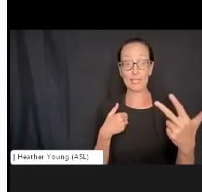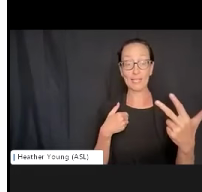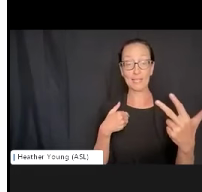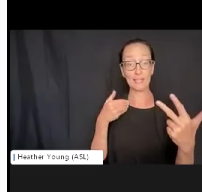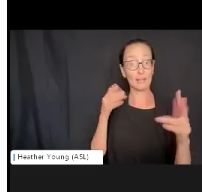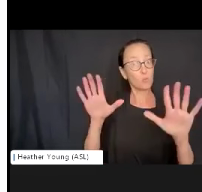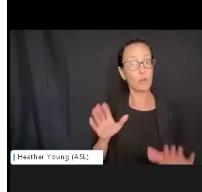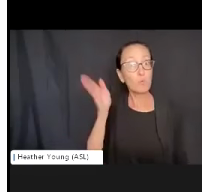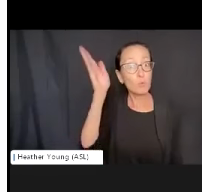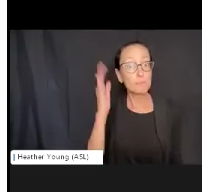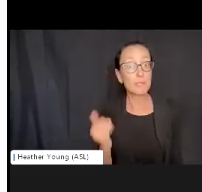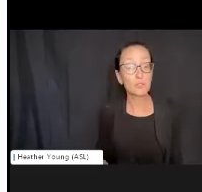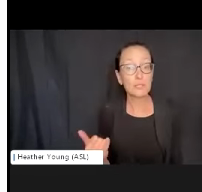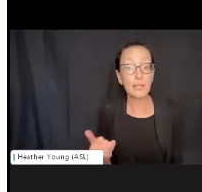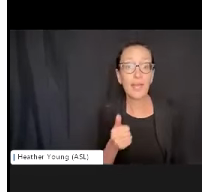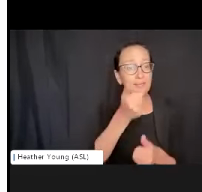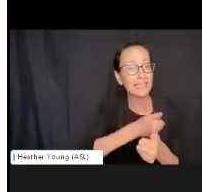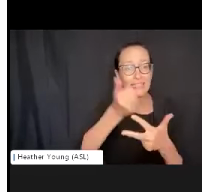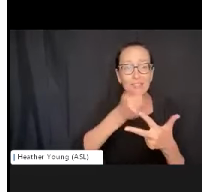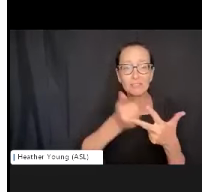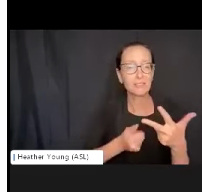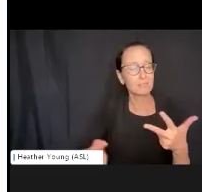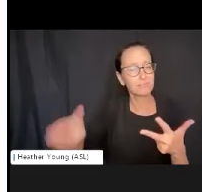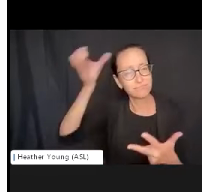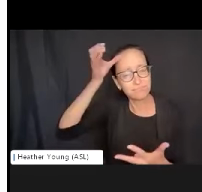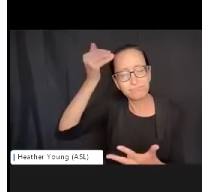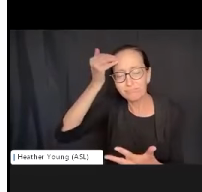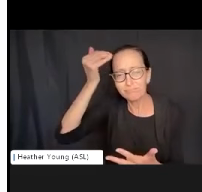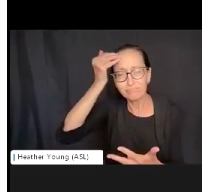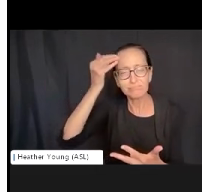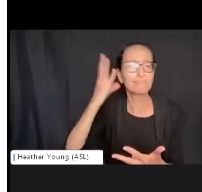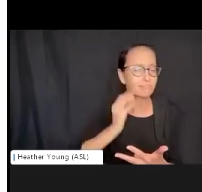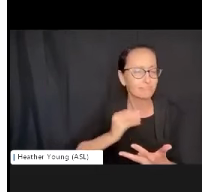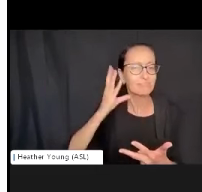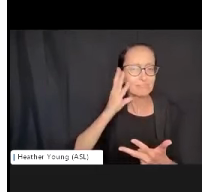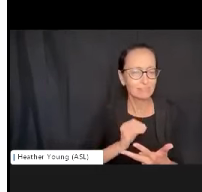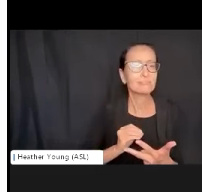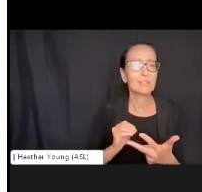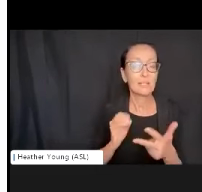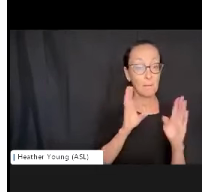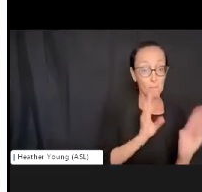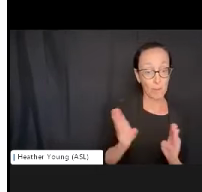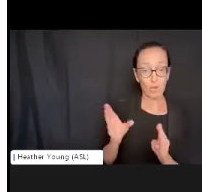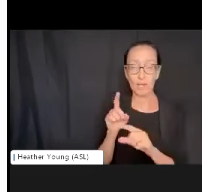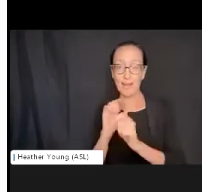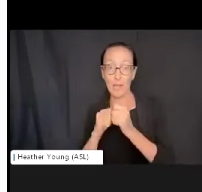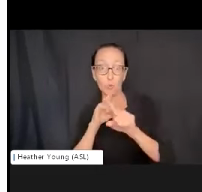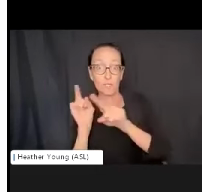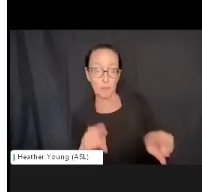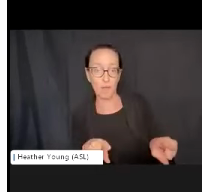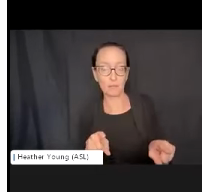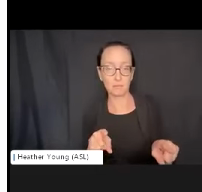speakers today, each of whom has extensive knowledge and lived experience in both preparing and responding to mass